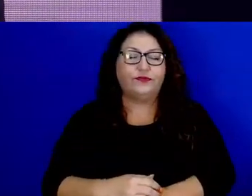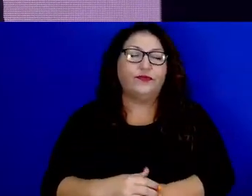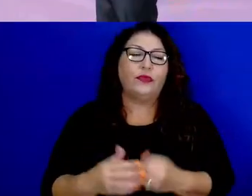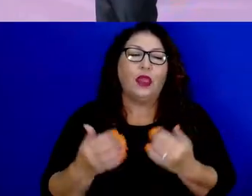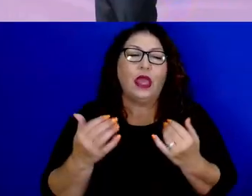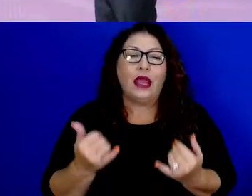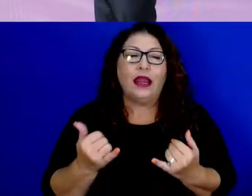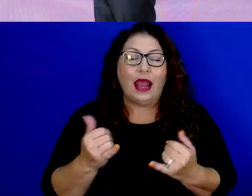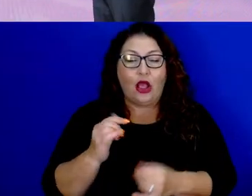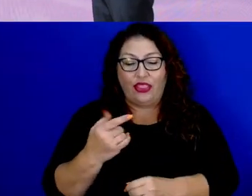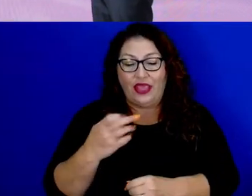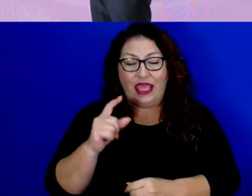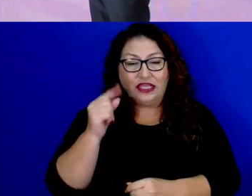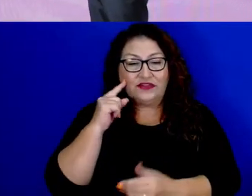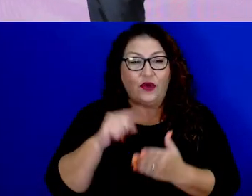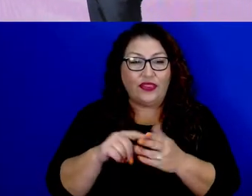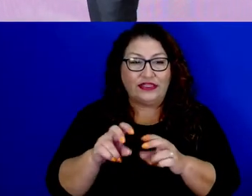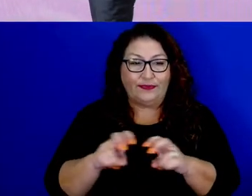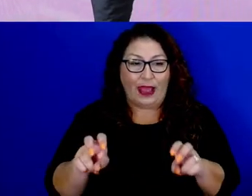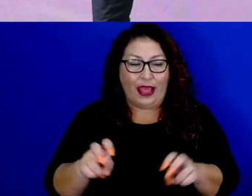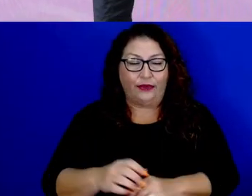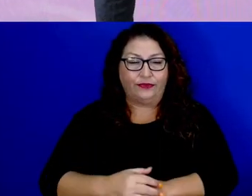panel.